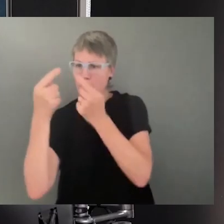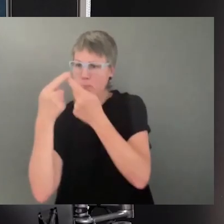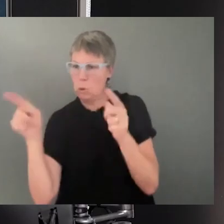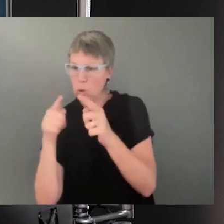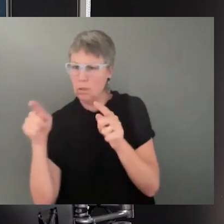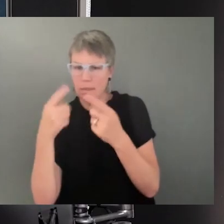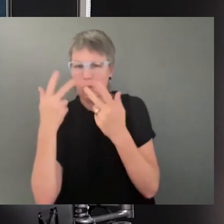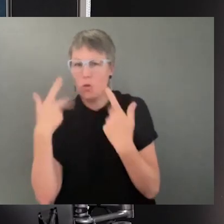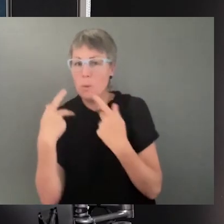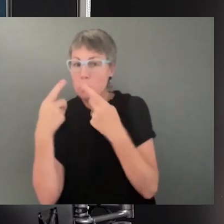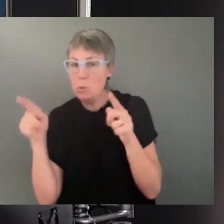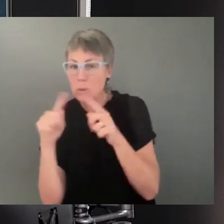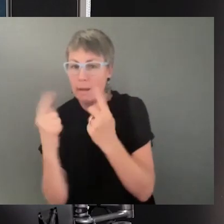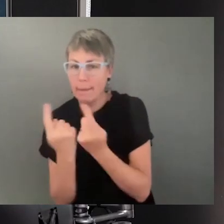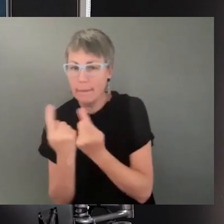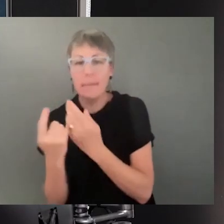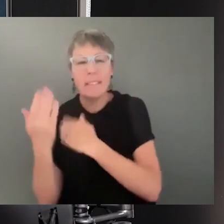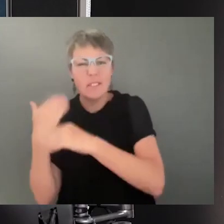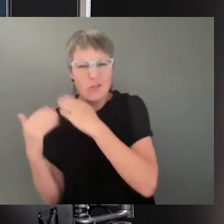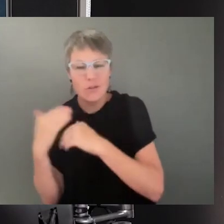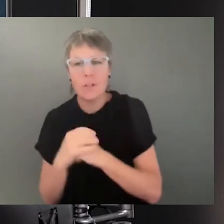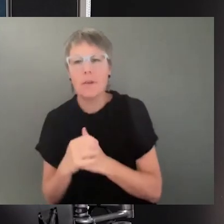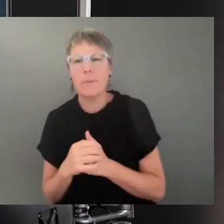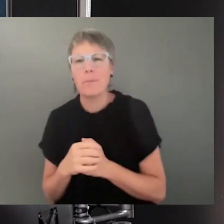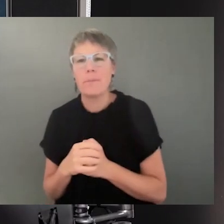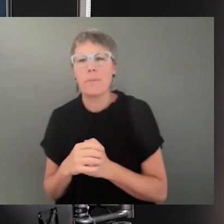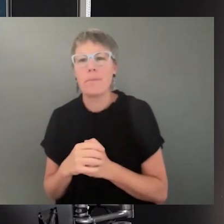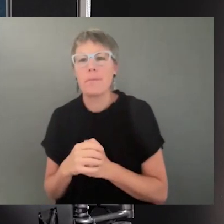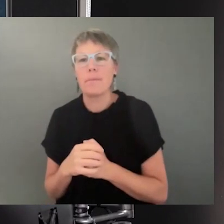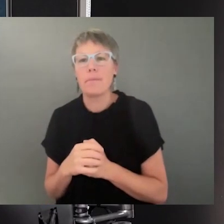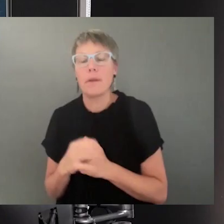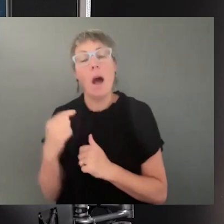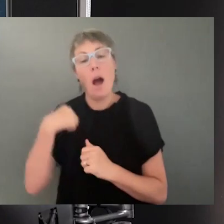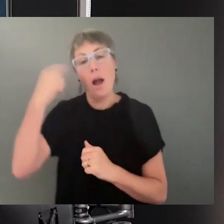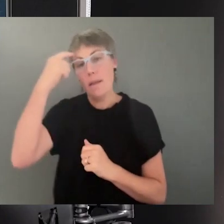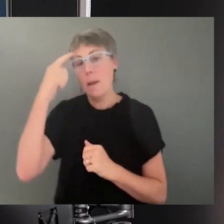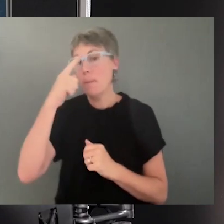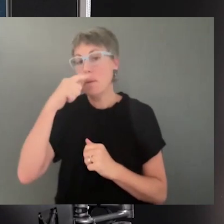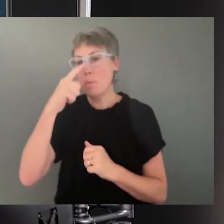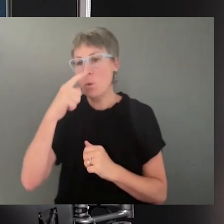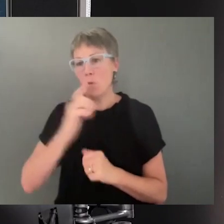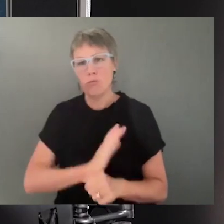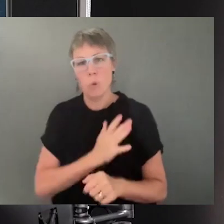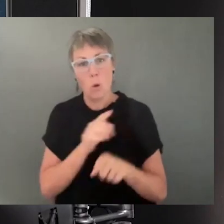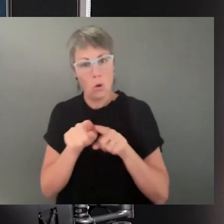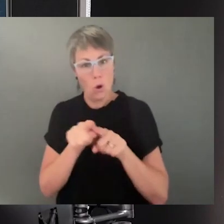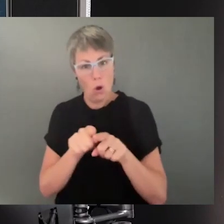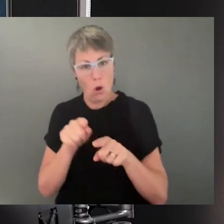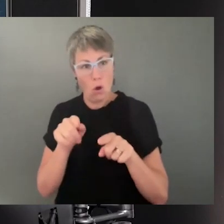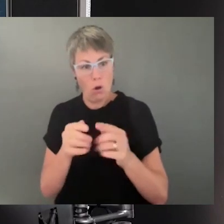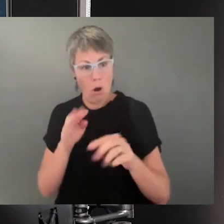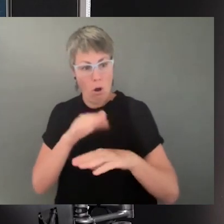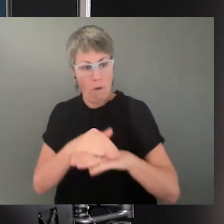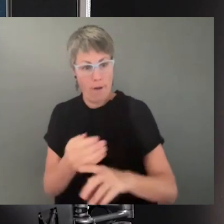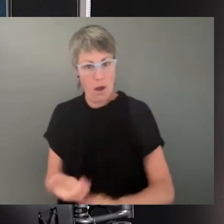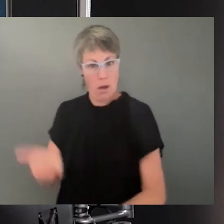is learning from the past to help build towards a more inclusive future. So we learn a lot about the artists that